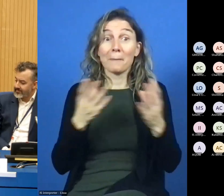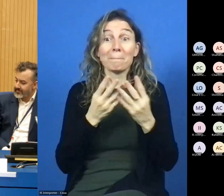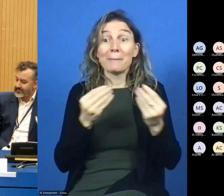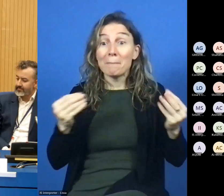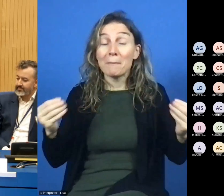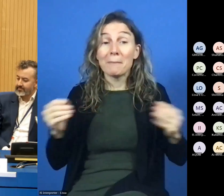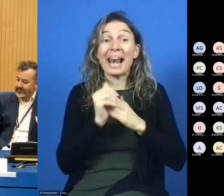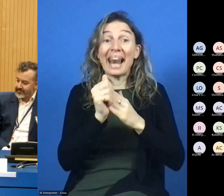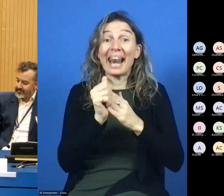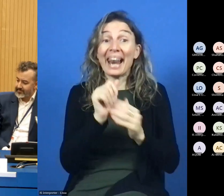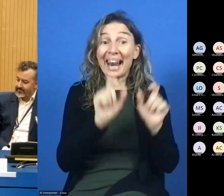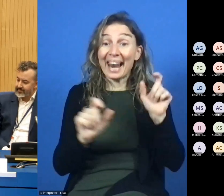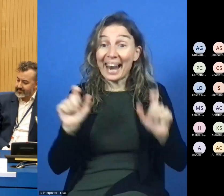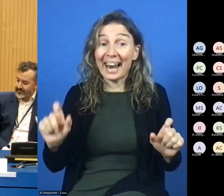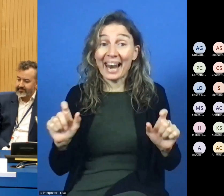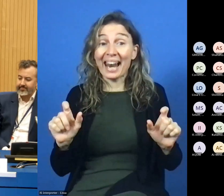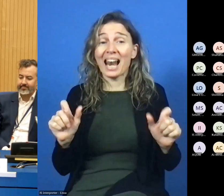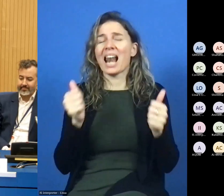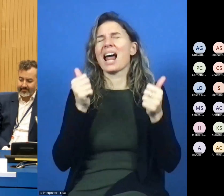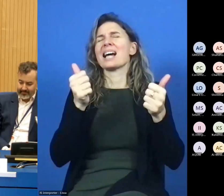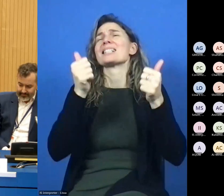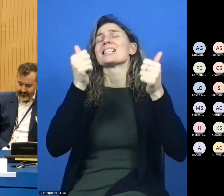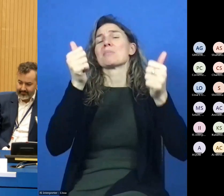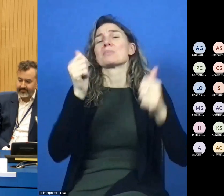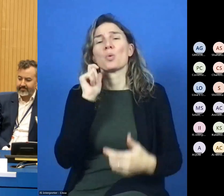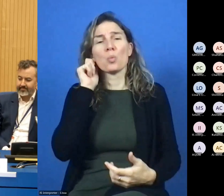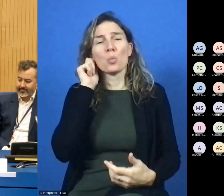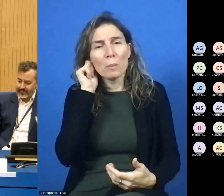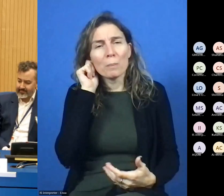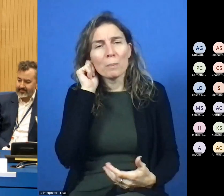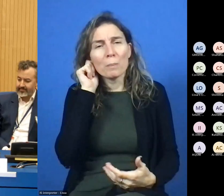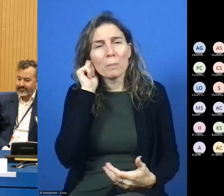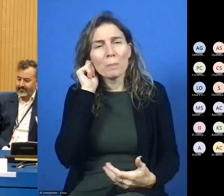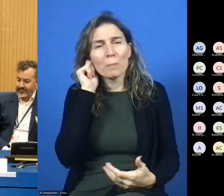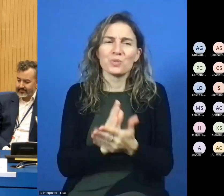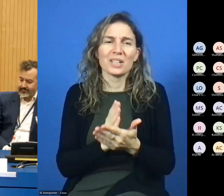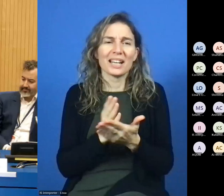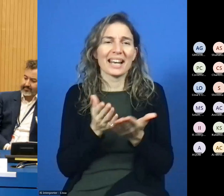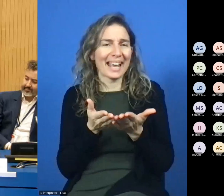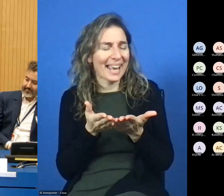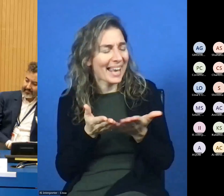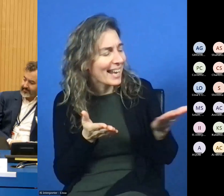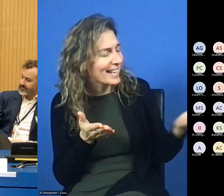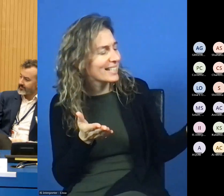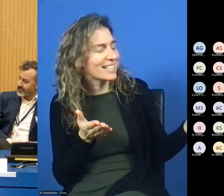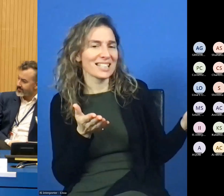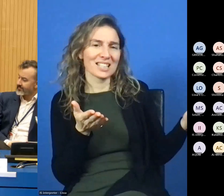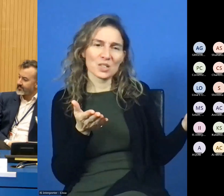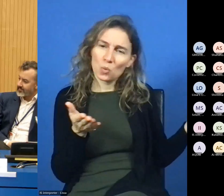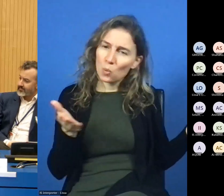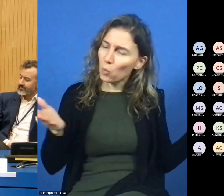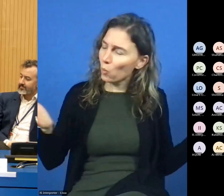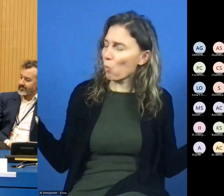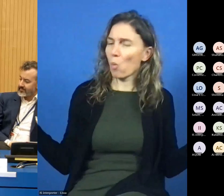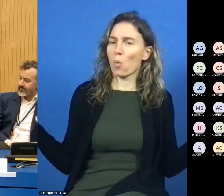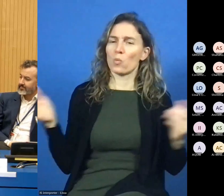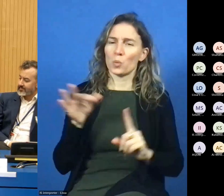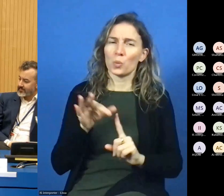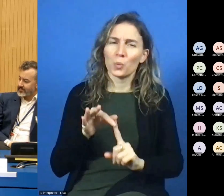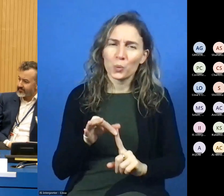are exceptional women, really. Each one of you is really a unique,